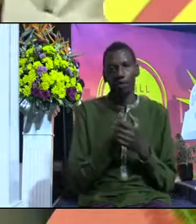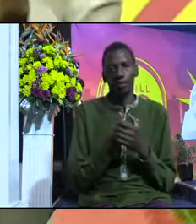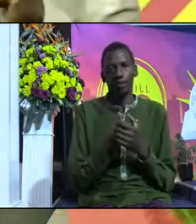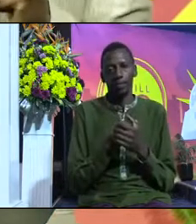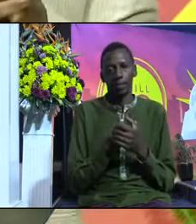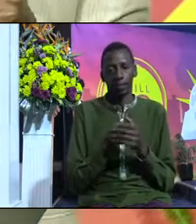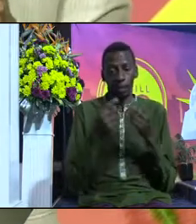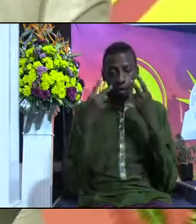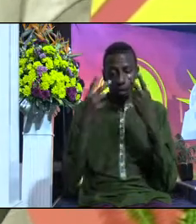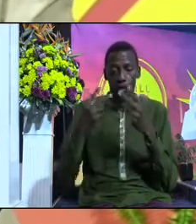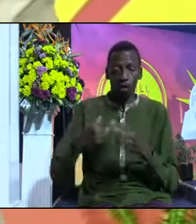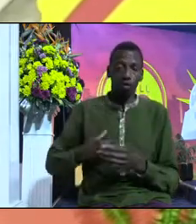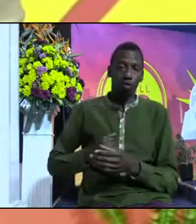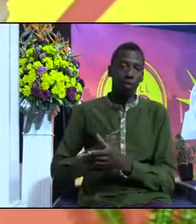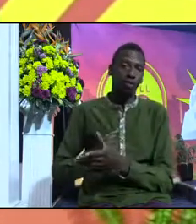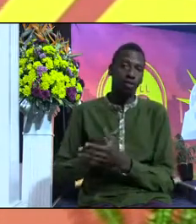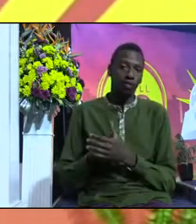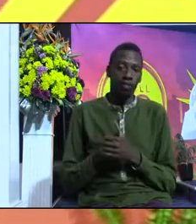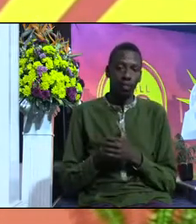Look at Joseph.